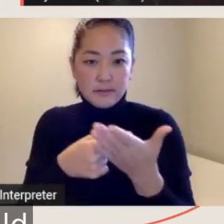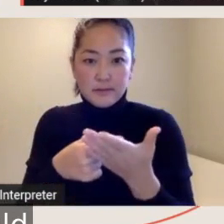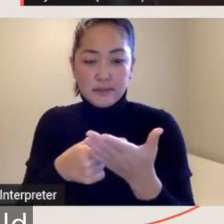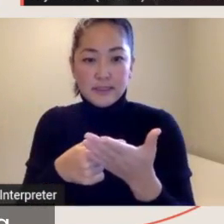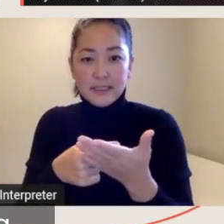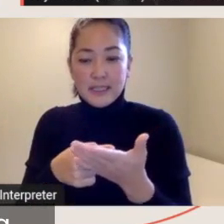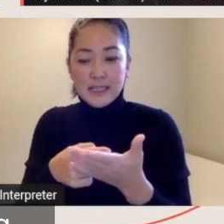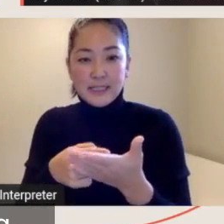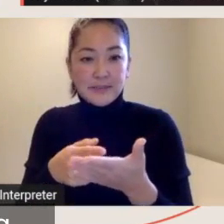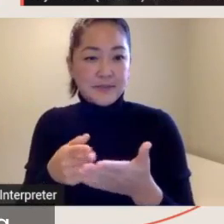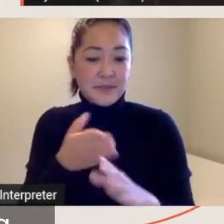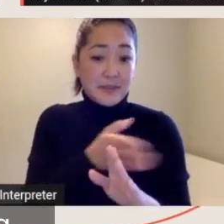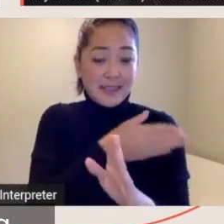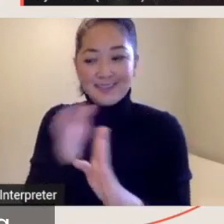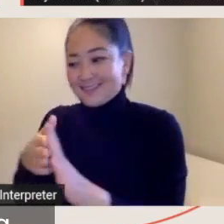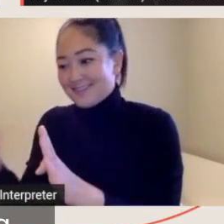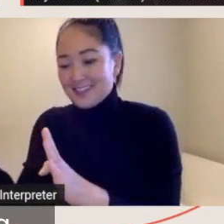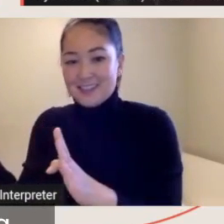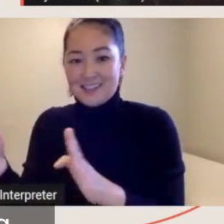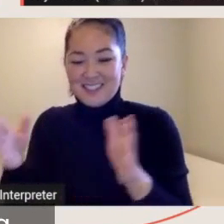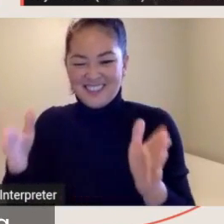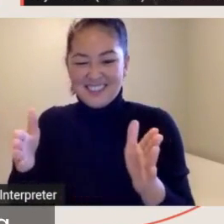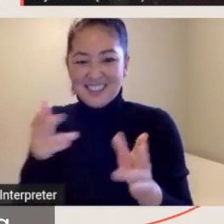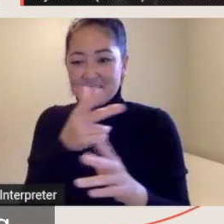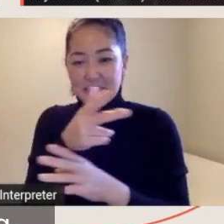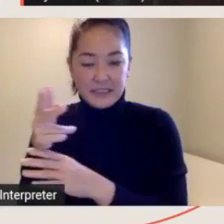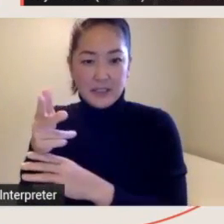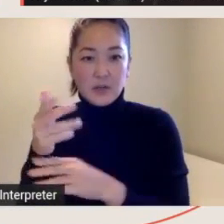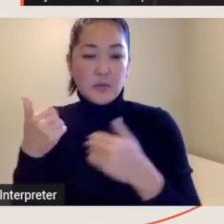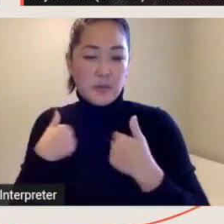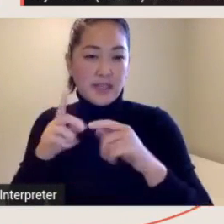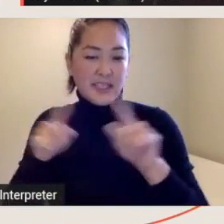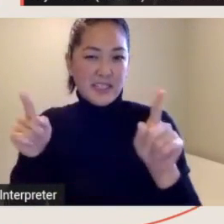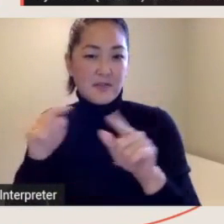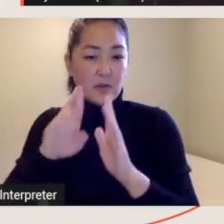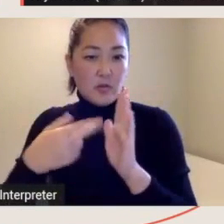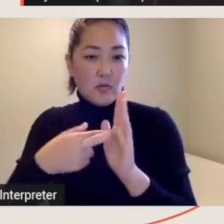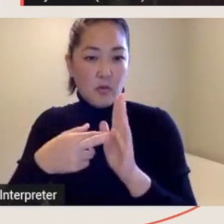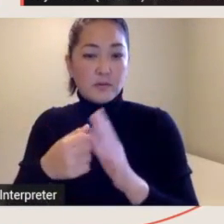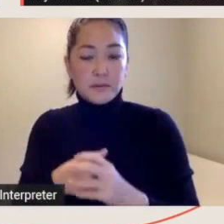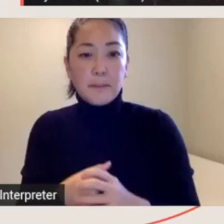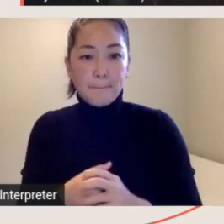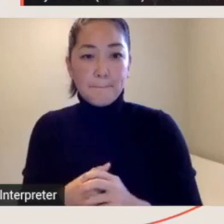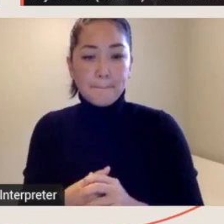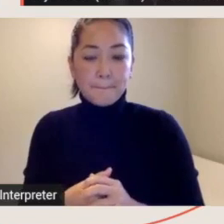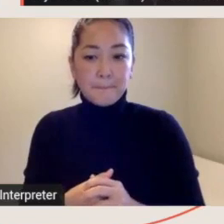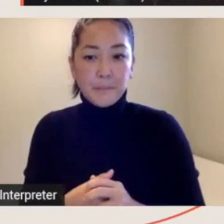in-between, and then in the shooting phase, we would be splitting these so-called roles.